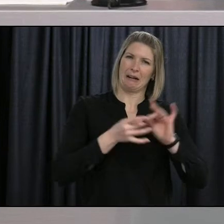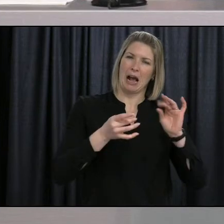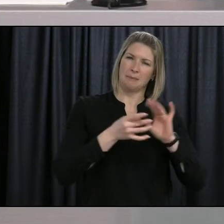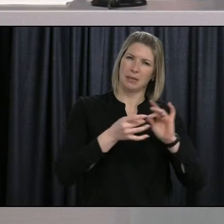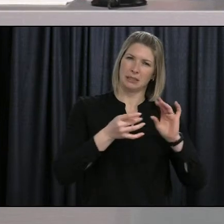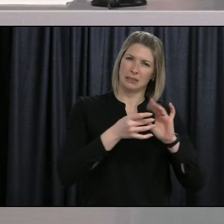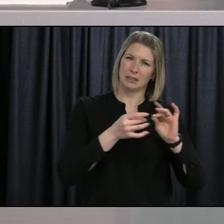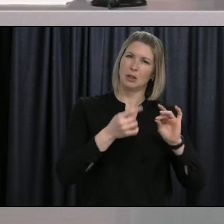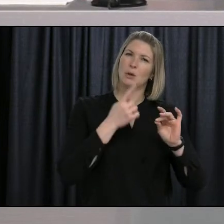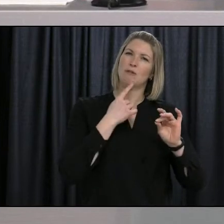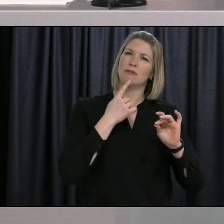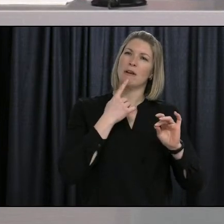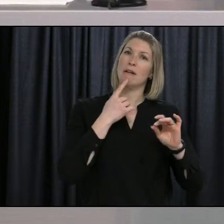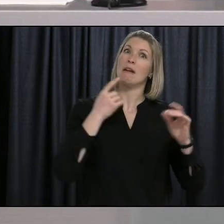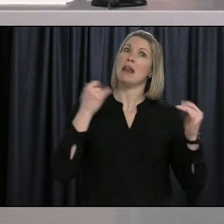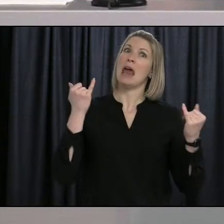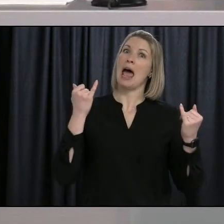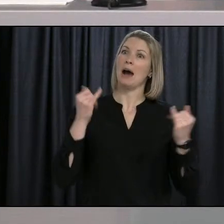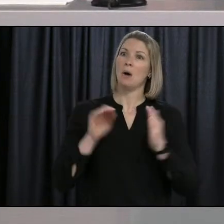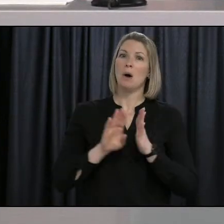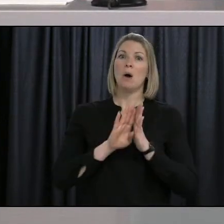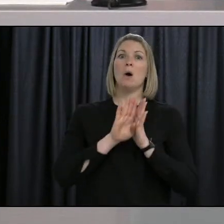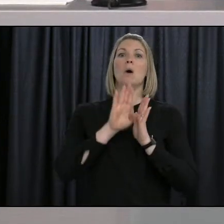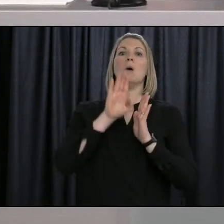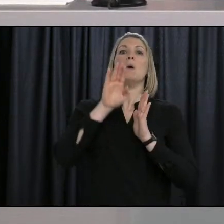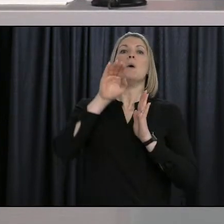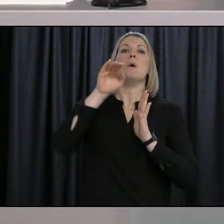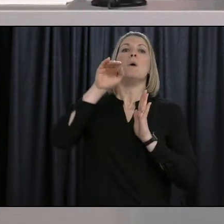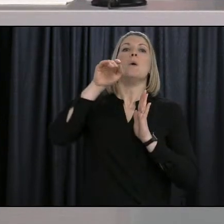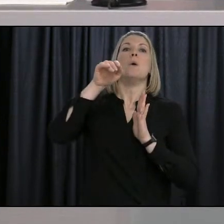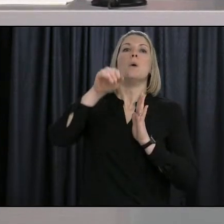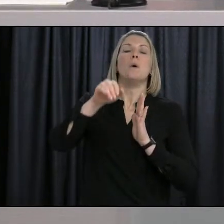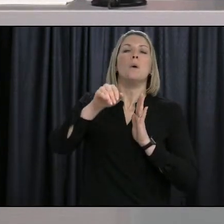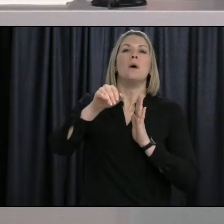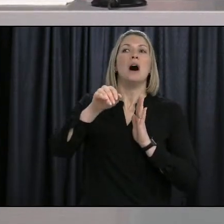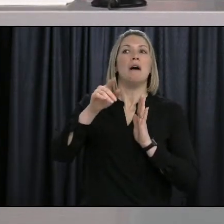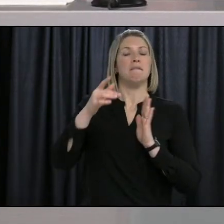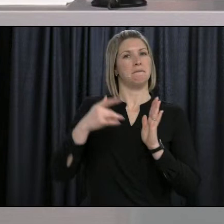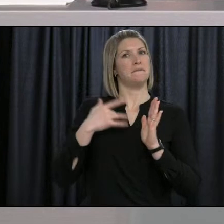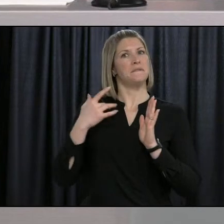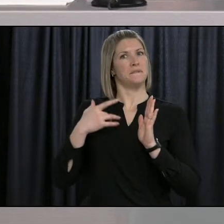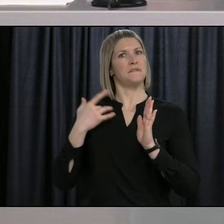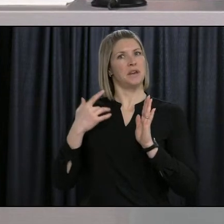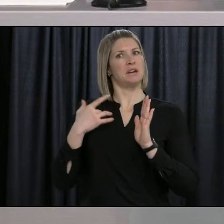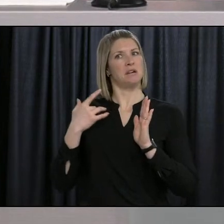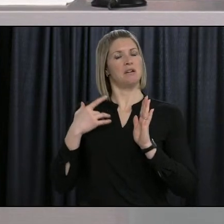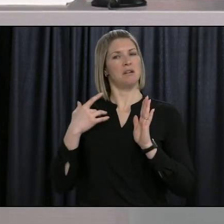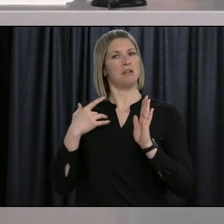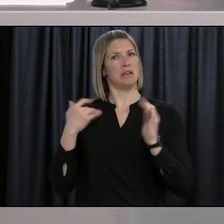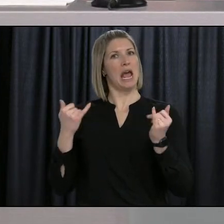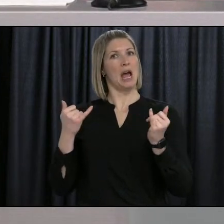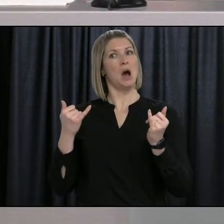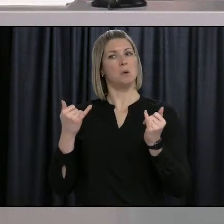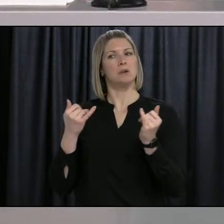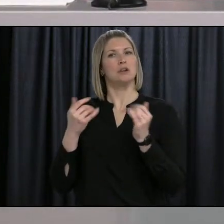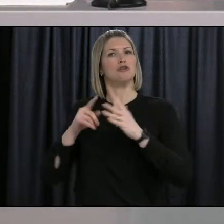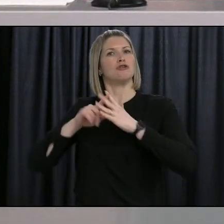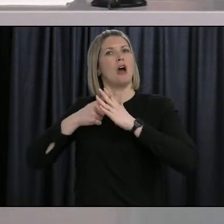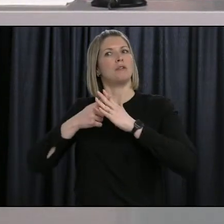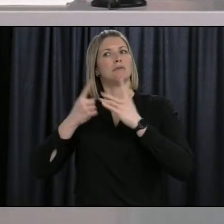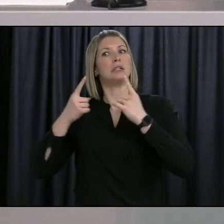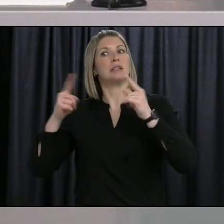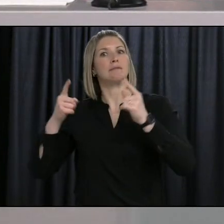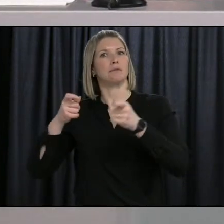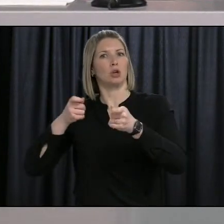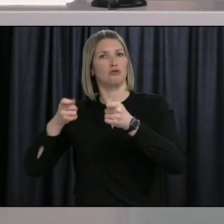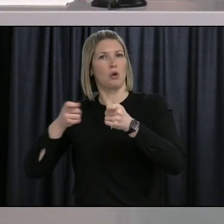cautiously optimistic that we're making progress. I want to ask you about something Dr. Theresa Tam, the Chief Public Health